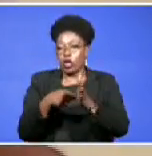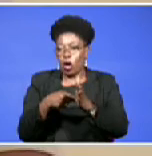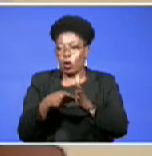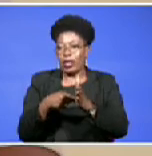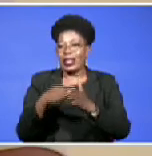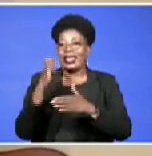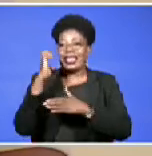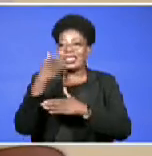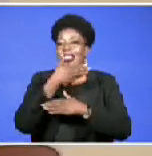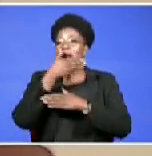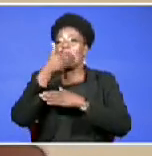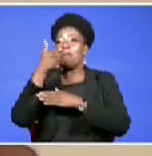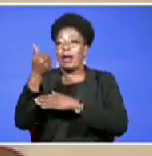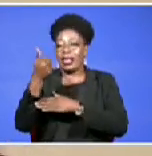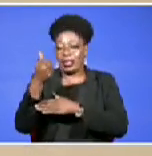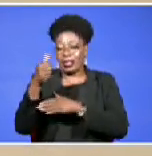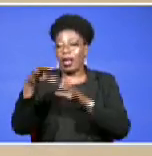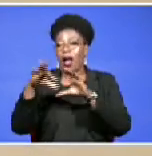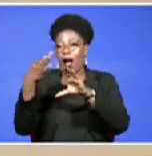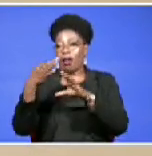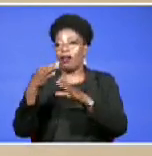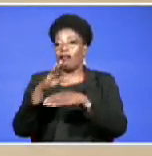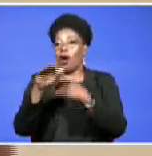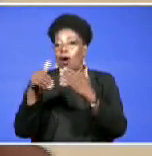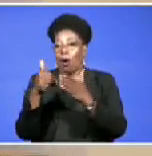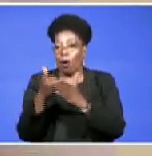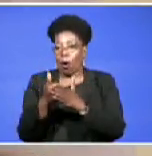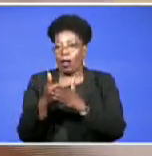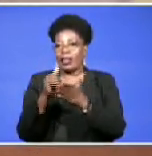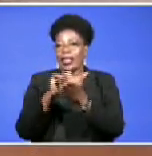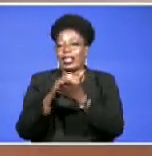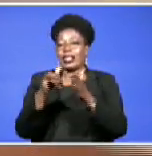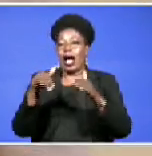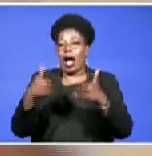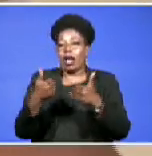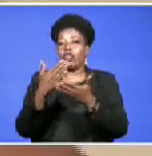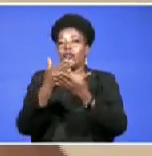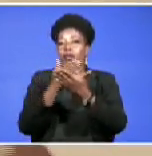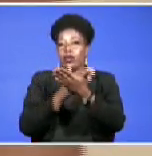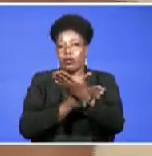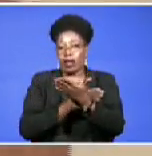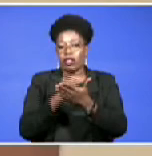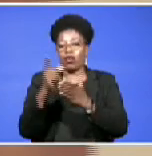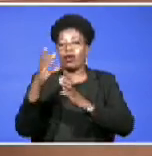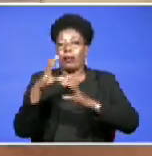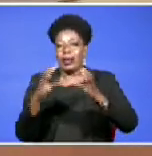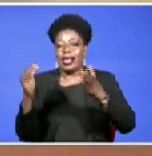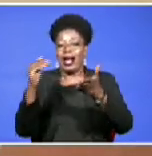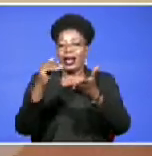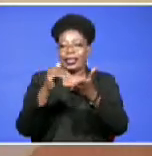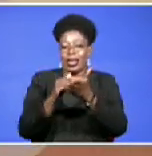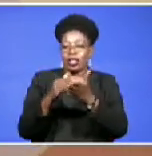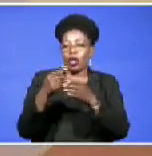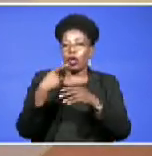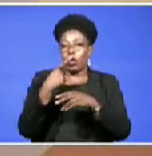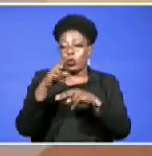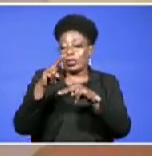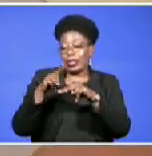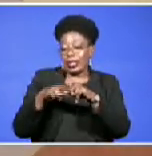best being there. And that's the only way you progress. It's in a way you're competing against the one sitting next to